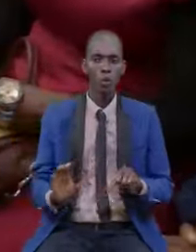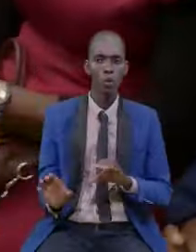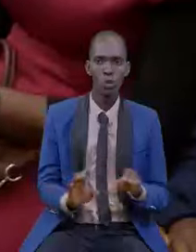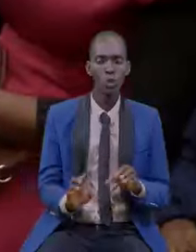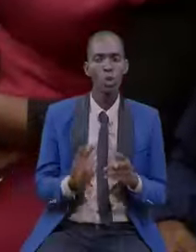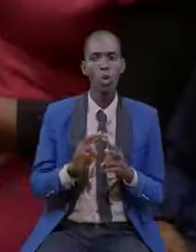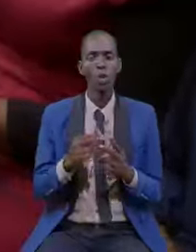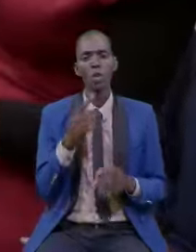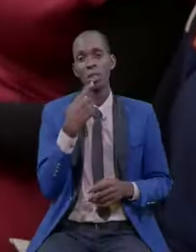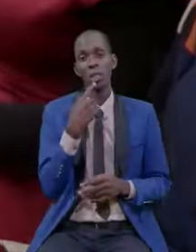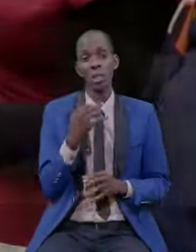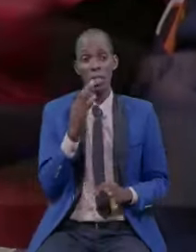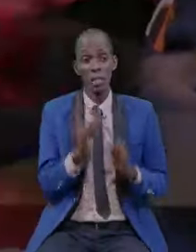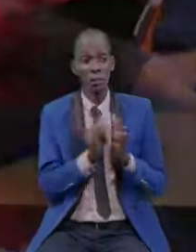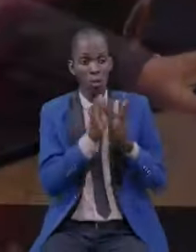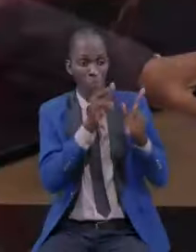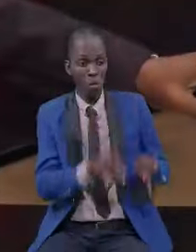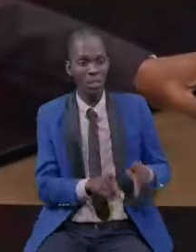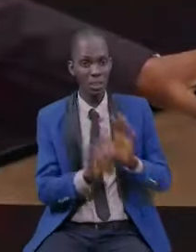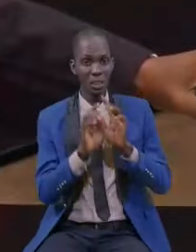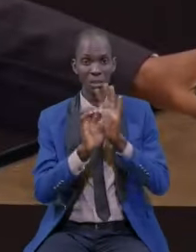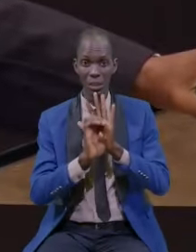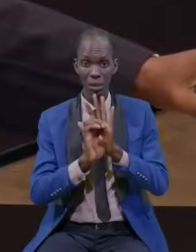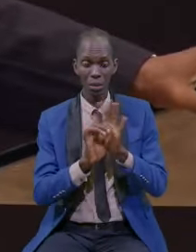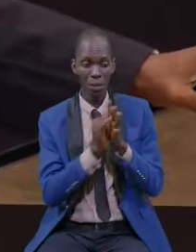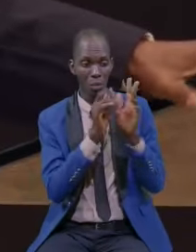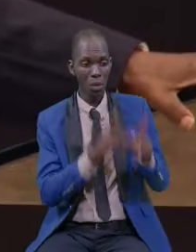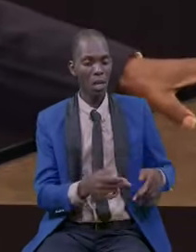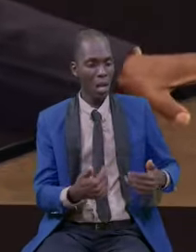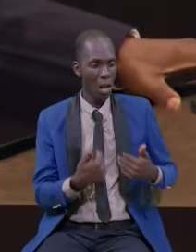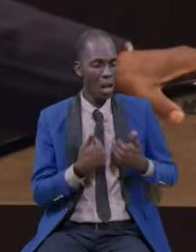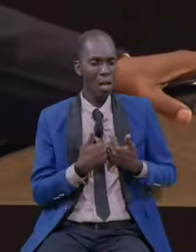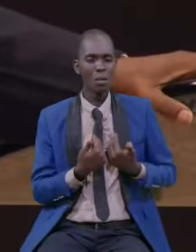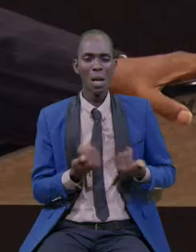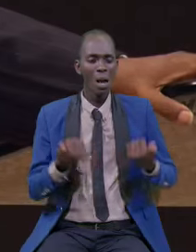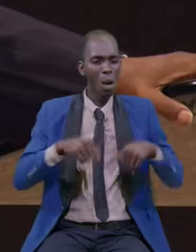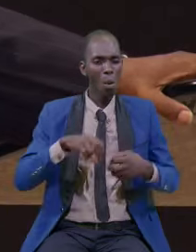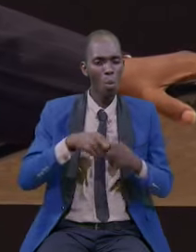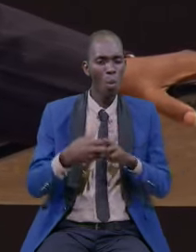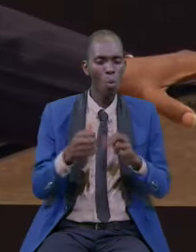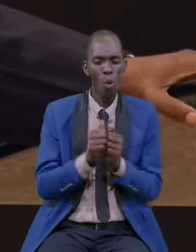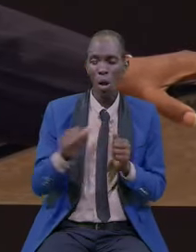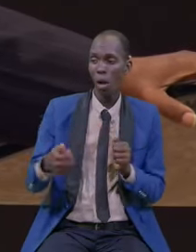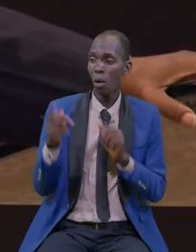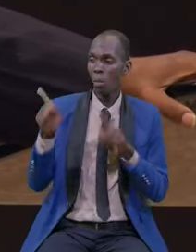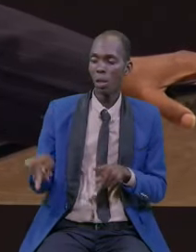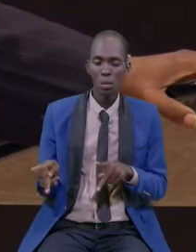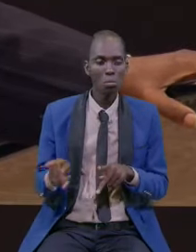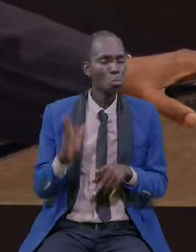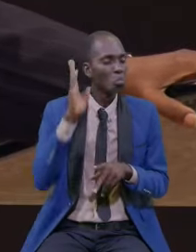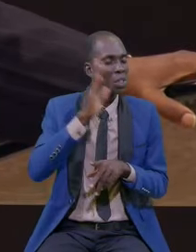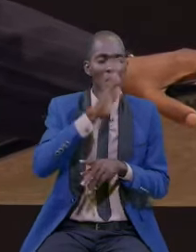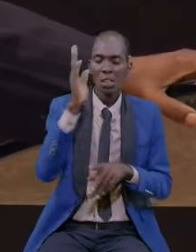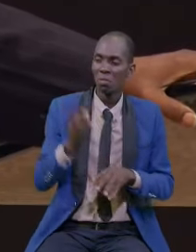him and the other fellow, he uses everything he can use in the world to bring down the